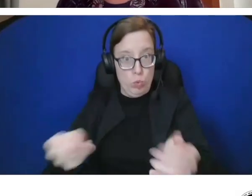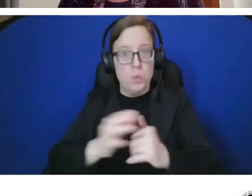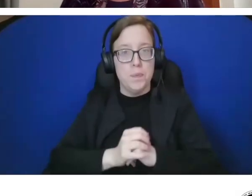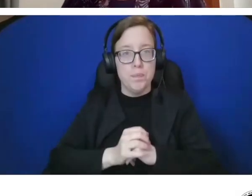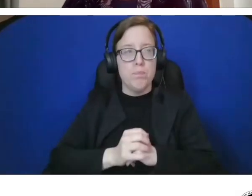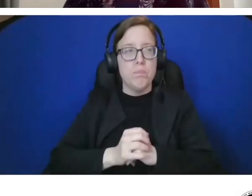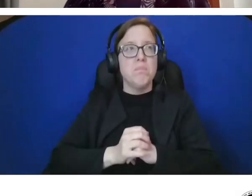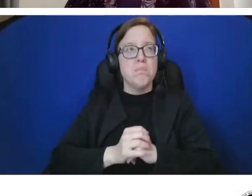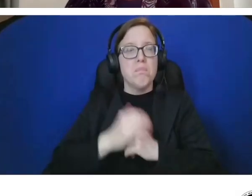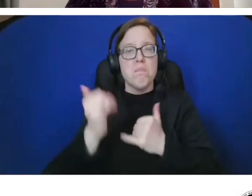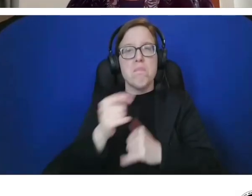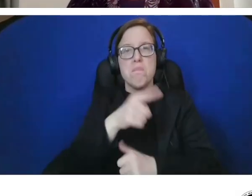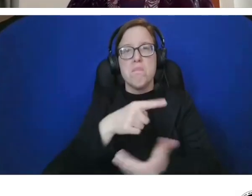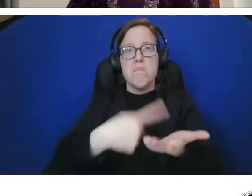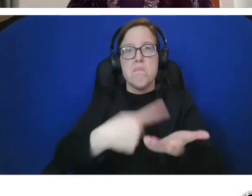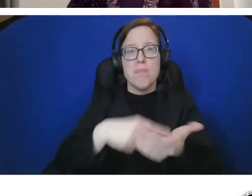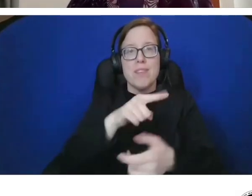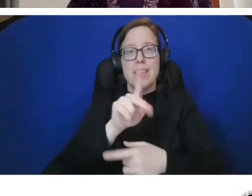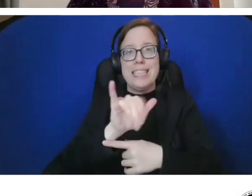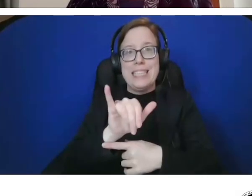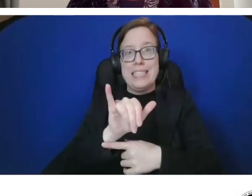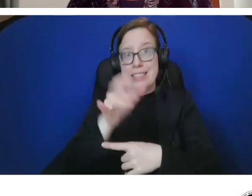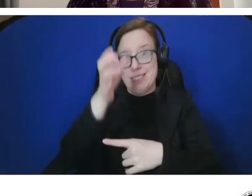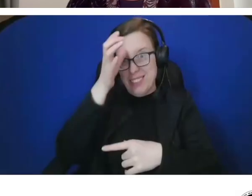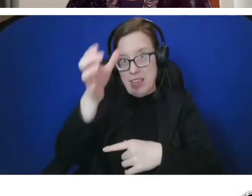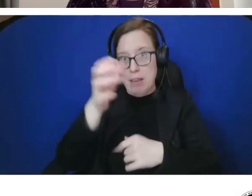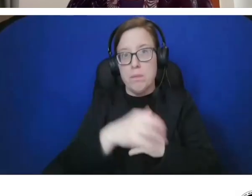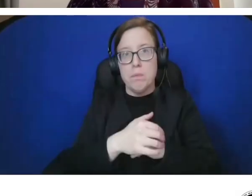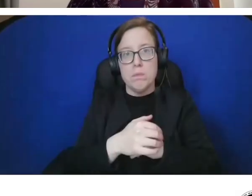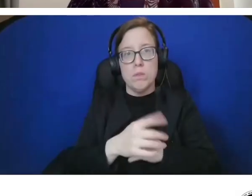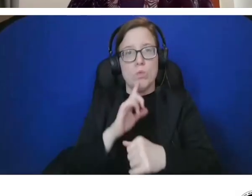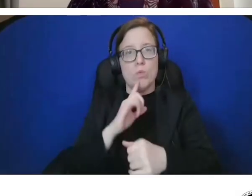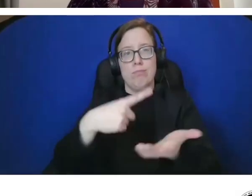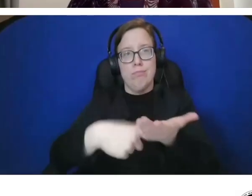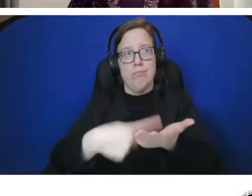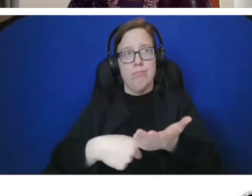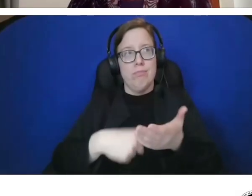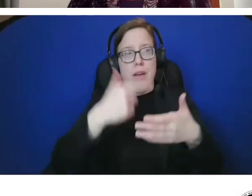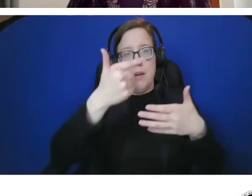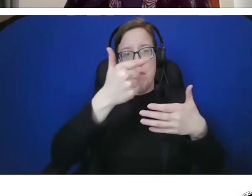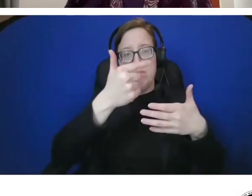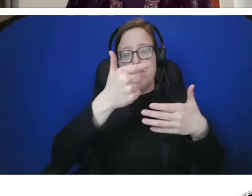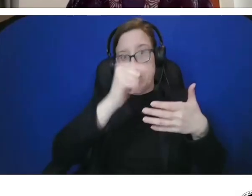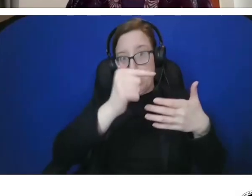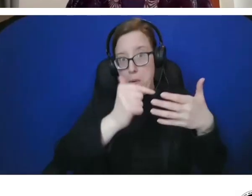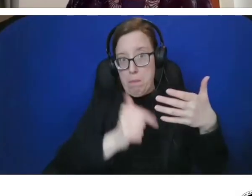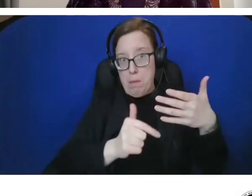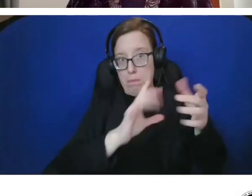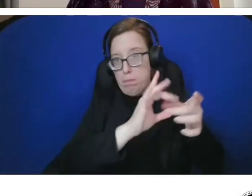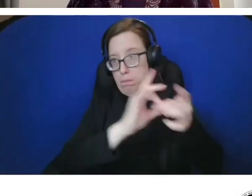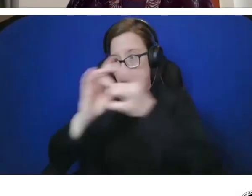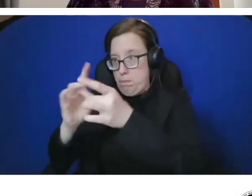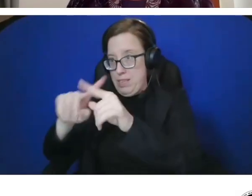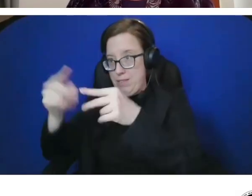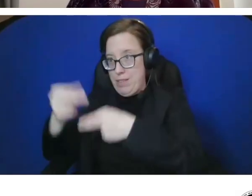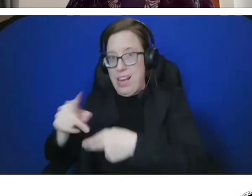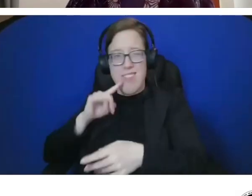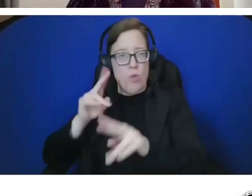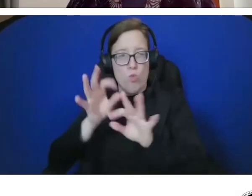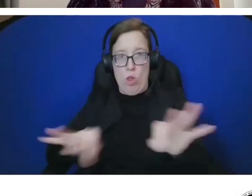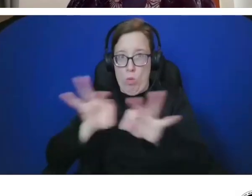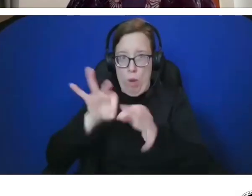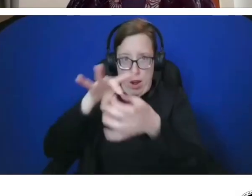So let's think a little bit then about these key concepts, and I'll go through each one in subsequent slides because they ground everything we